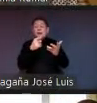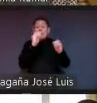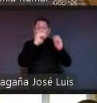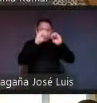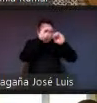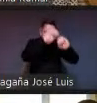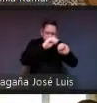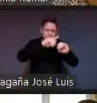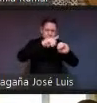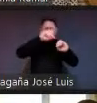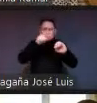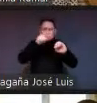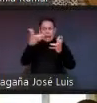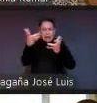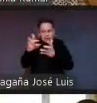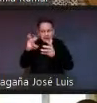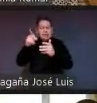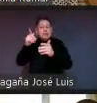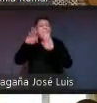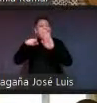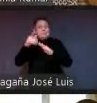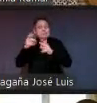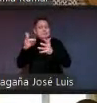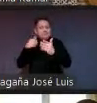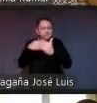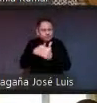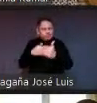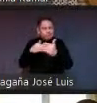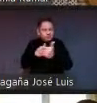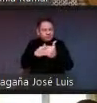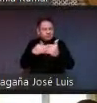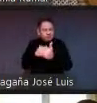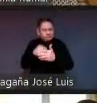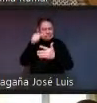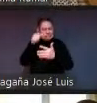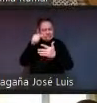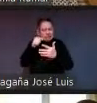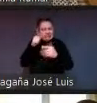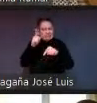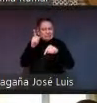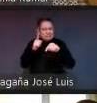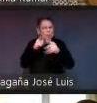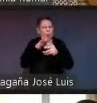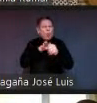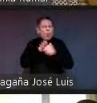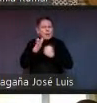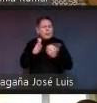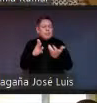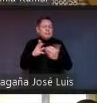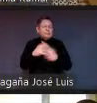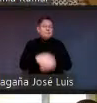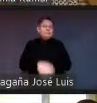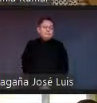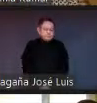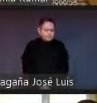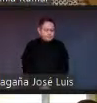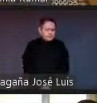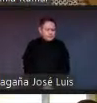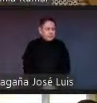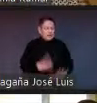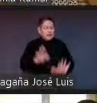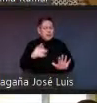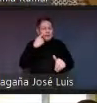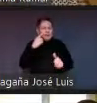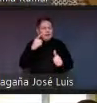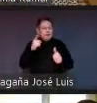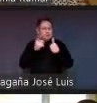and I've just grouped together some key ones here that exist from experience and also that exist in the literature. The first set are really